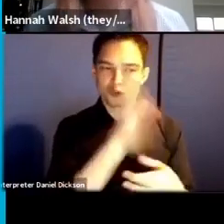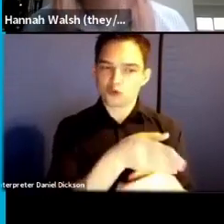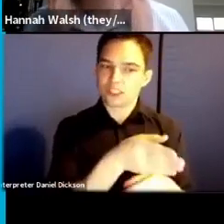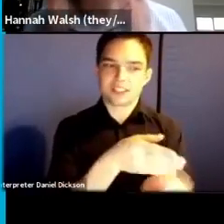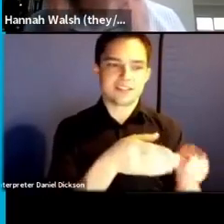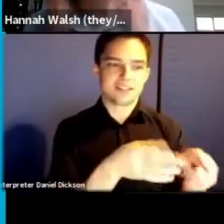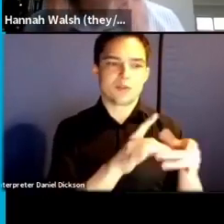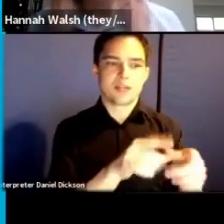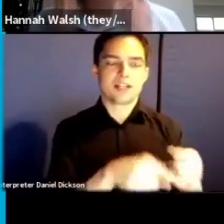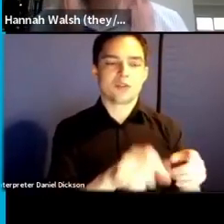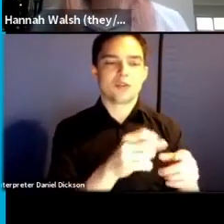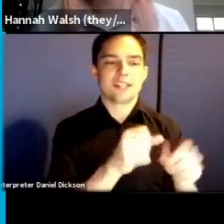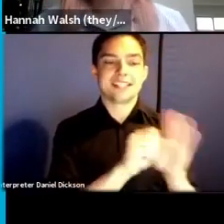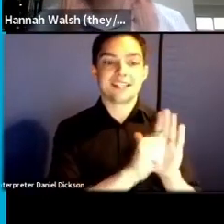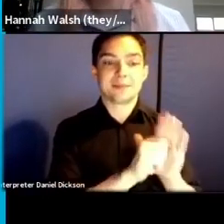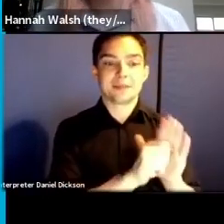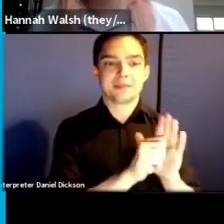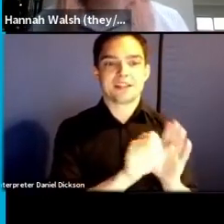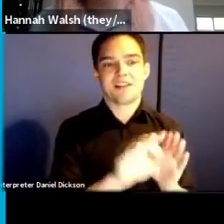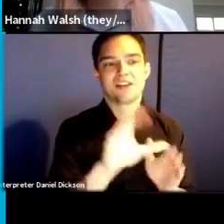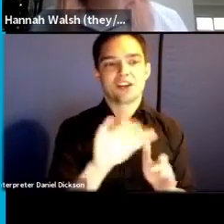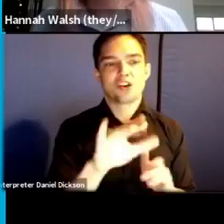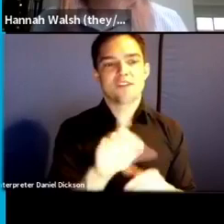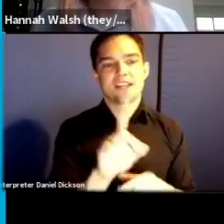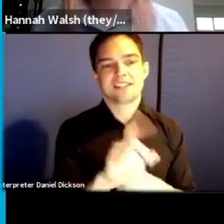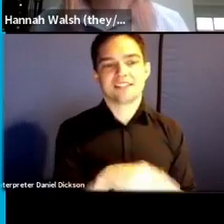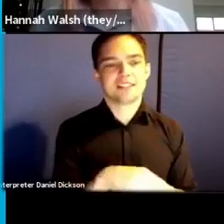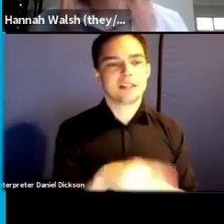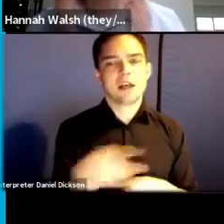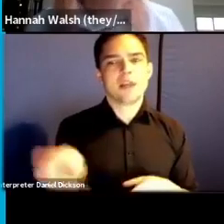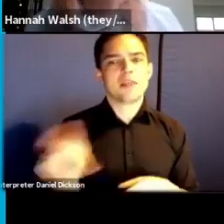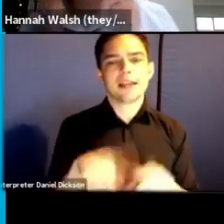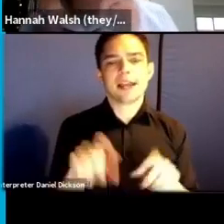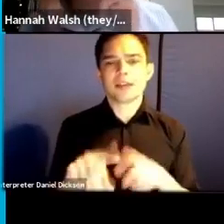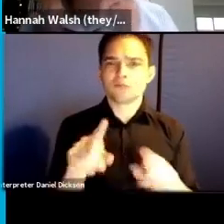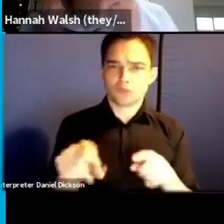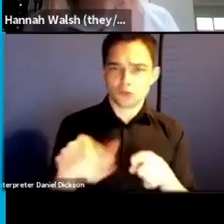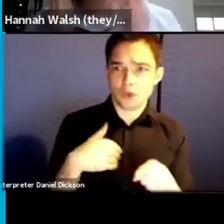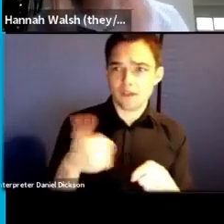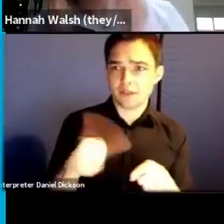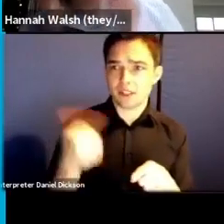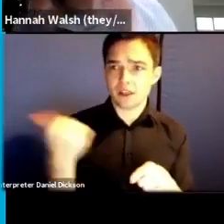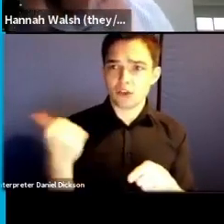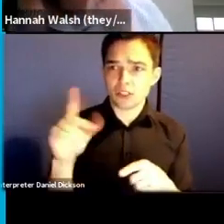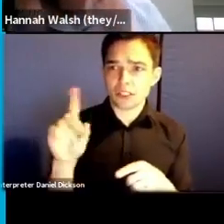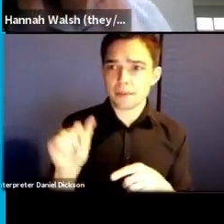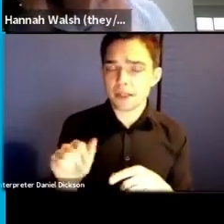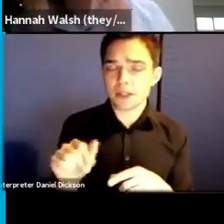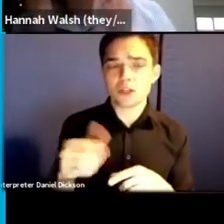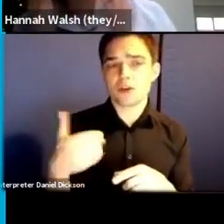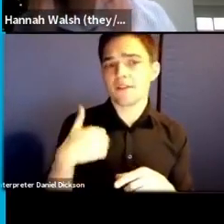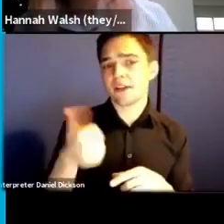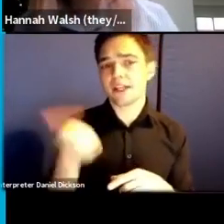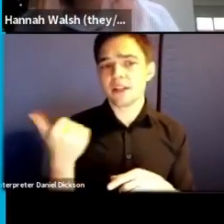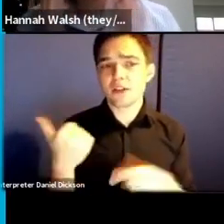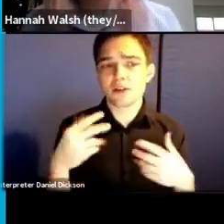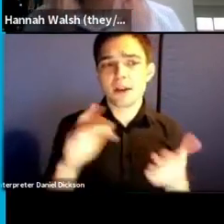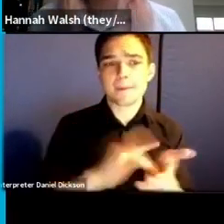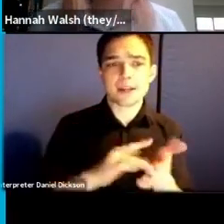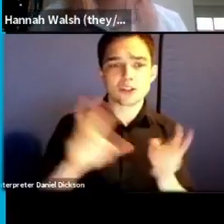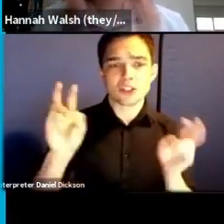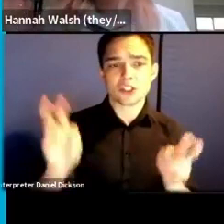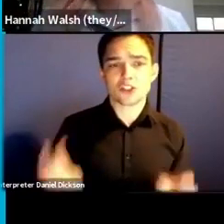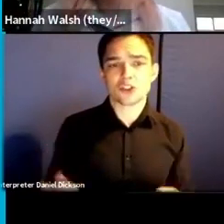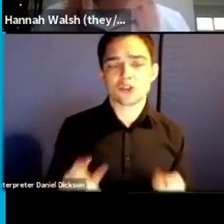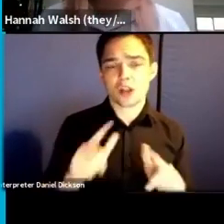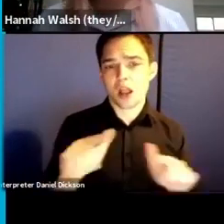what the symptoms of COVID are. They can't start then asking you about, well, do you have other disabilities? Do you have other medical issues that we need to